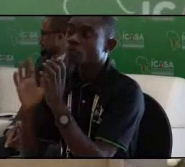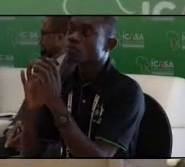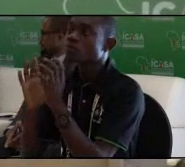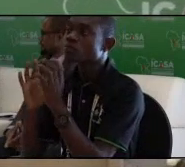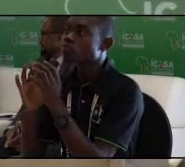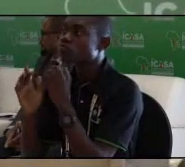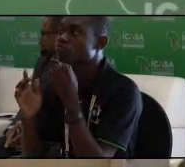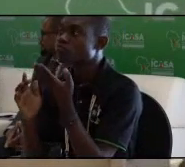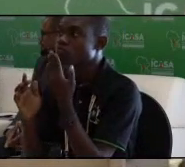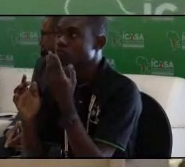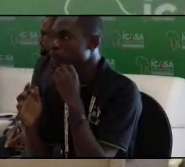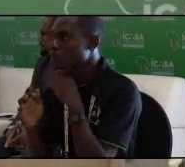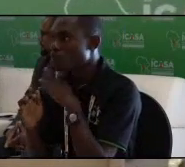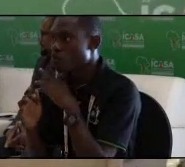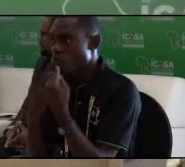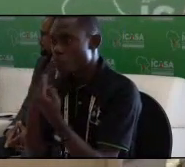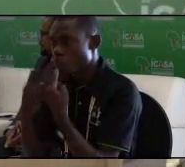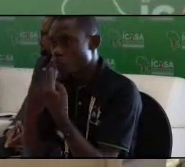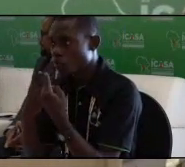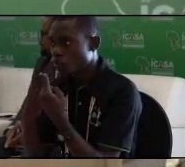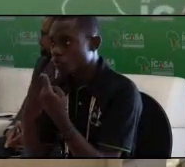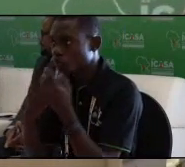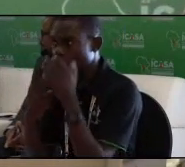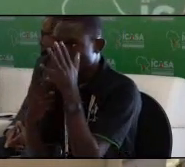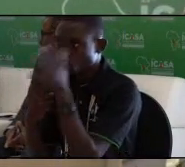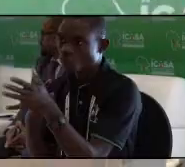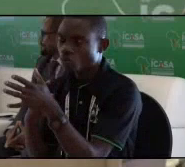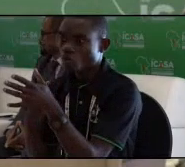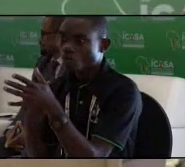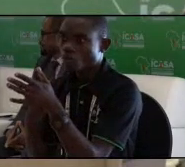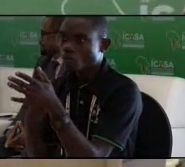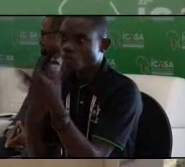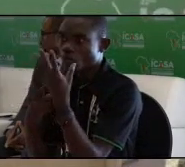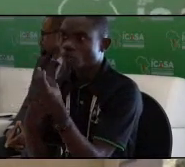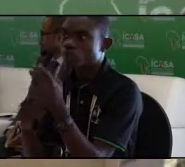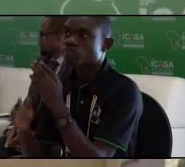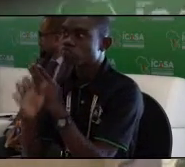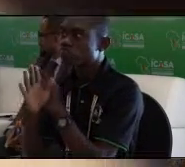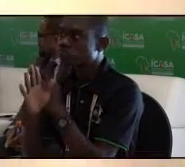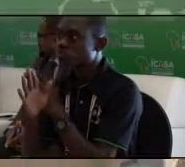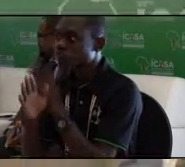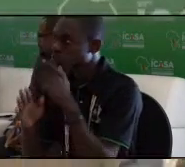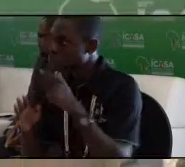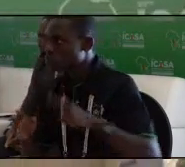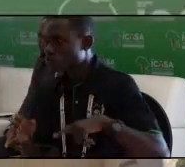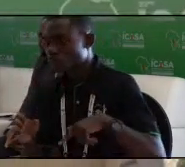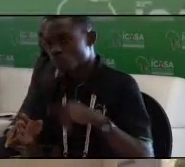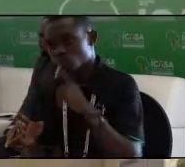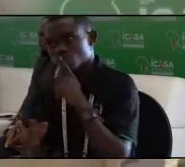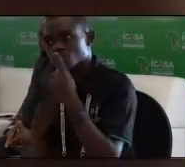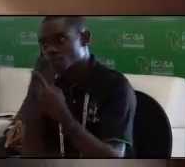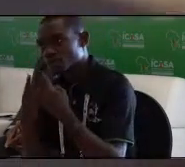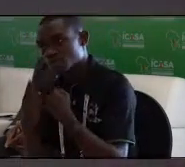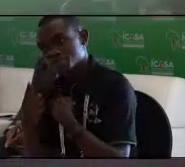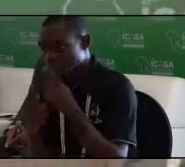pharmacy, but we're trying to make sure that that is also protected so that nobody doesn't come later and say,